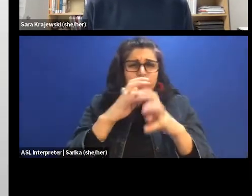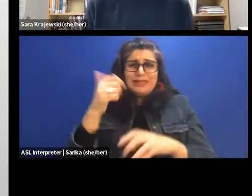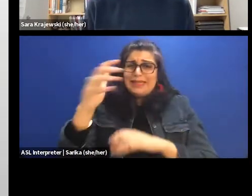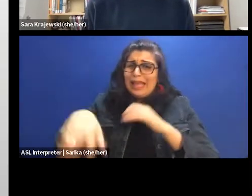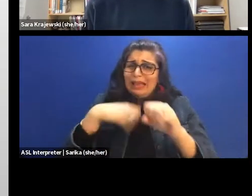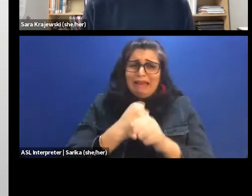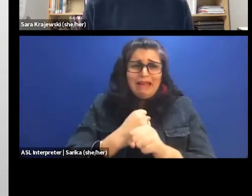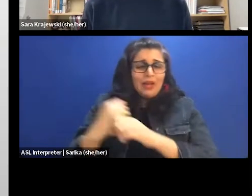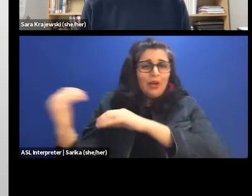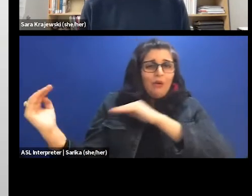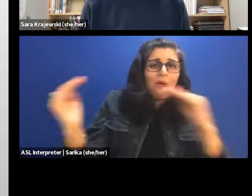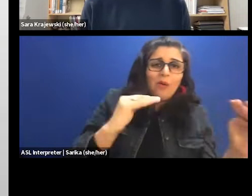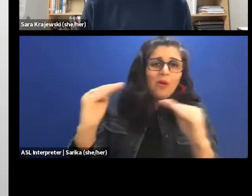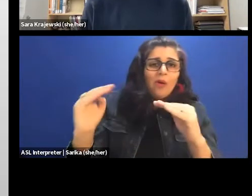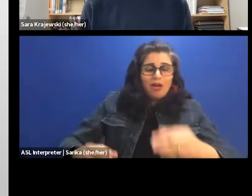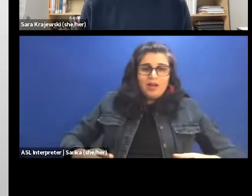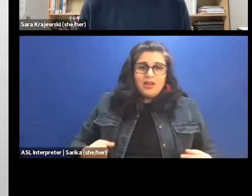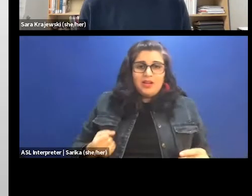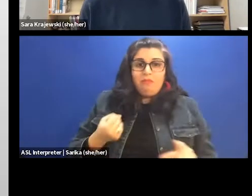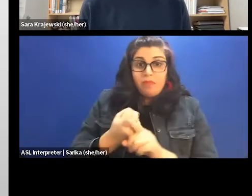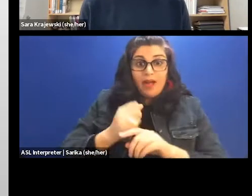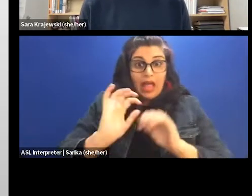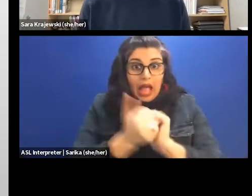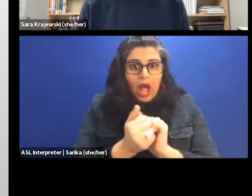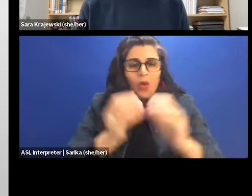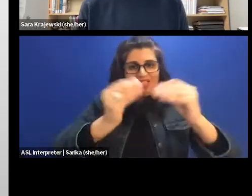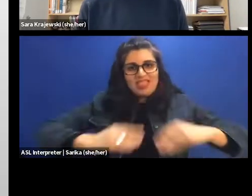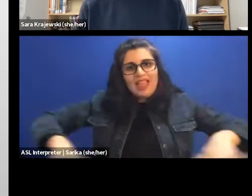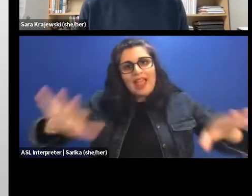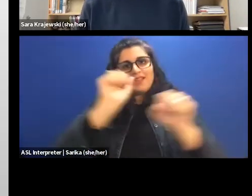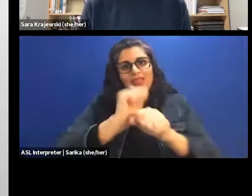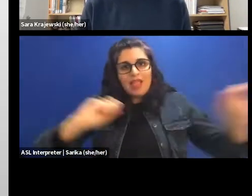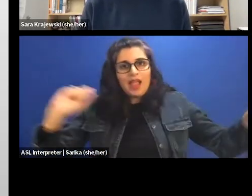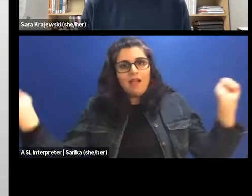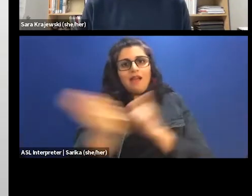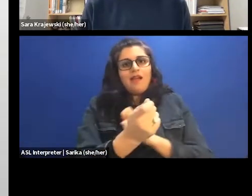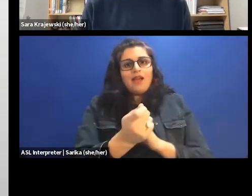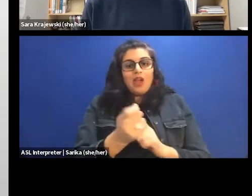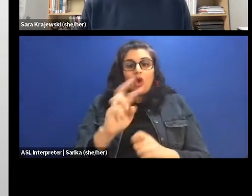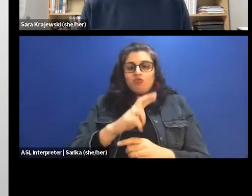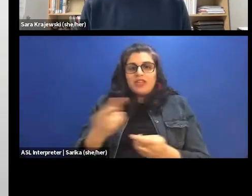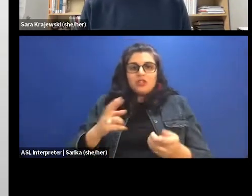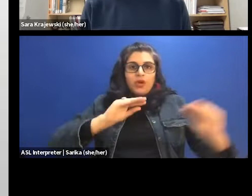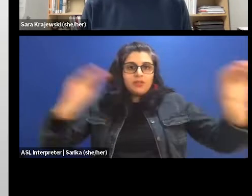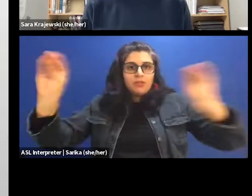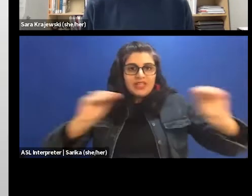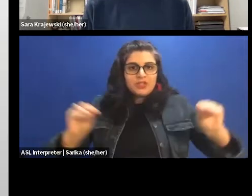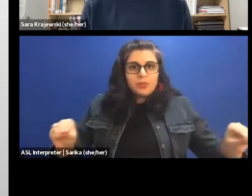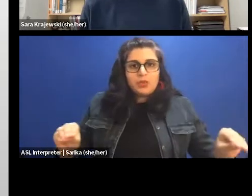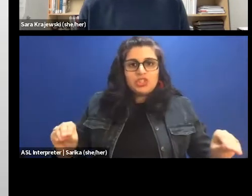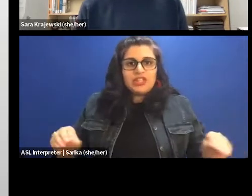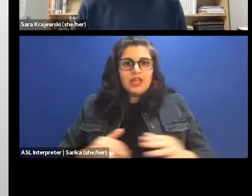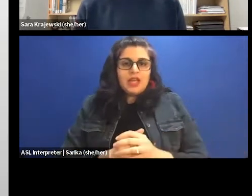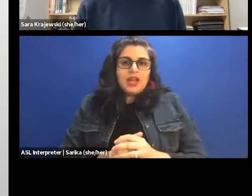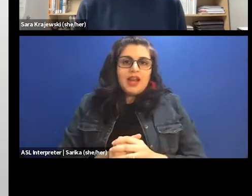conflict sparked by calls for land and labor reform, for resource redistribution, for ending the